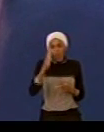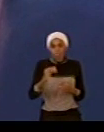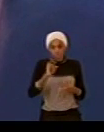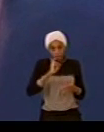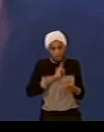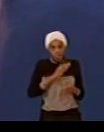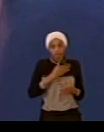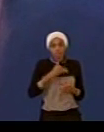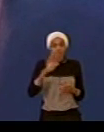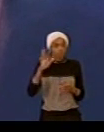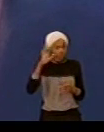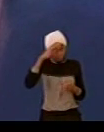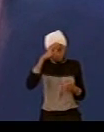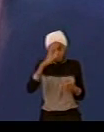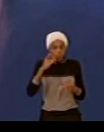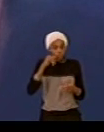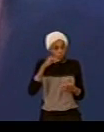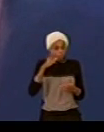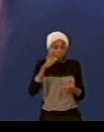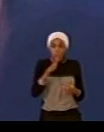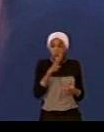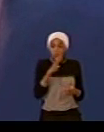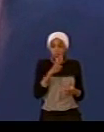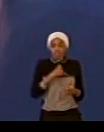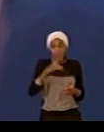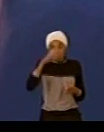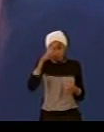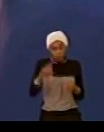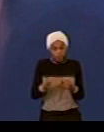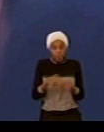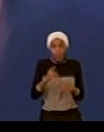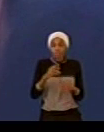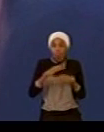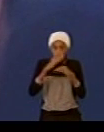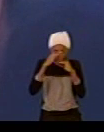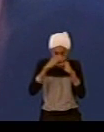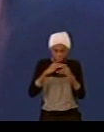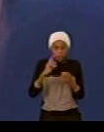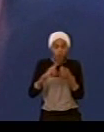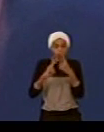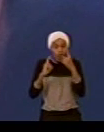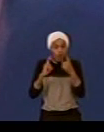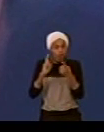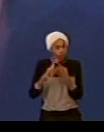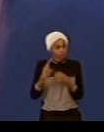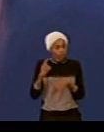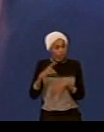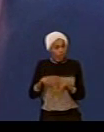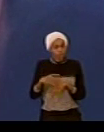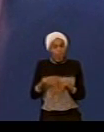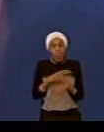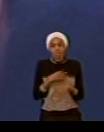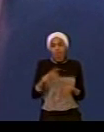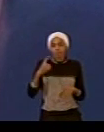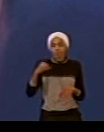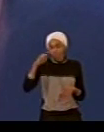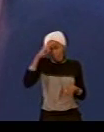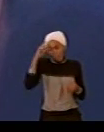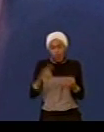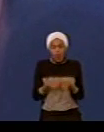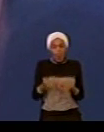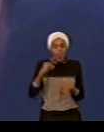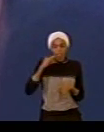mother and thy brethren indeed come to bow down ourselves to thee to the earth? And his brethren envied